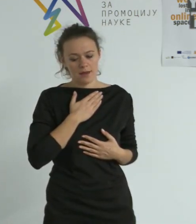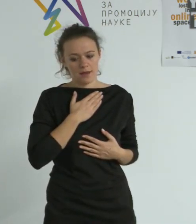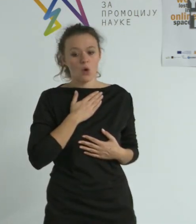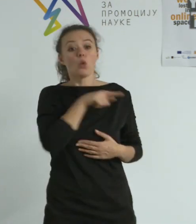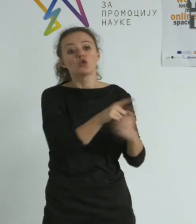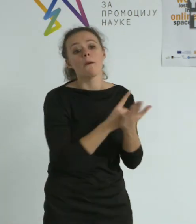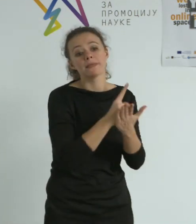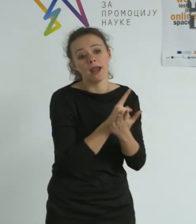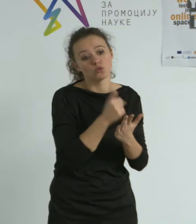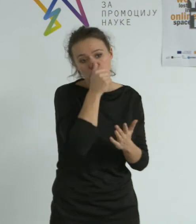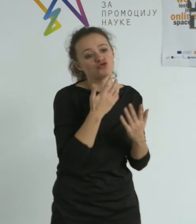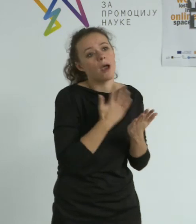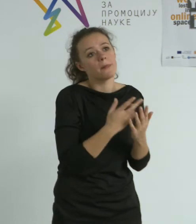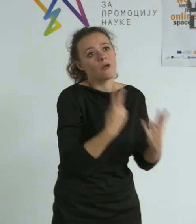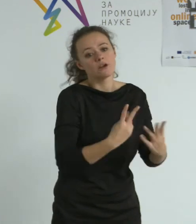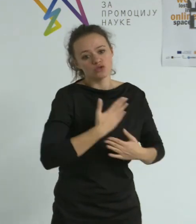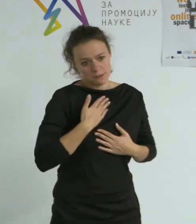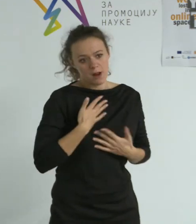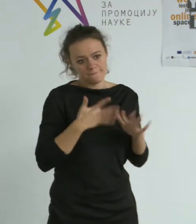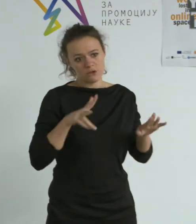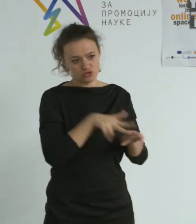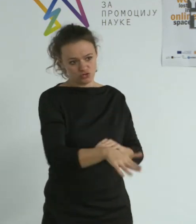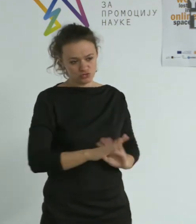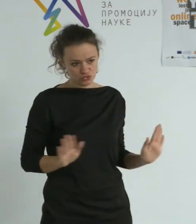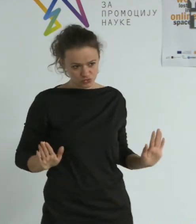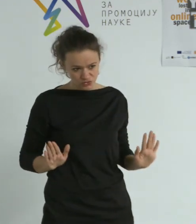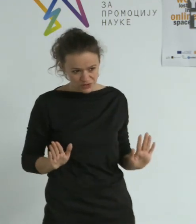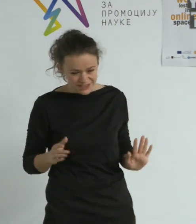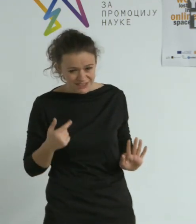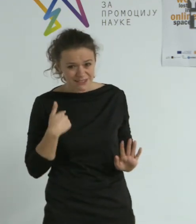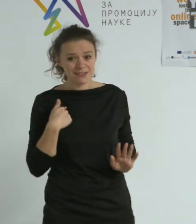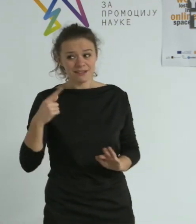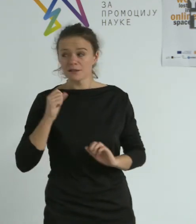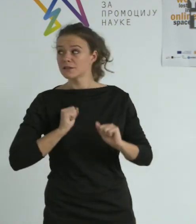time. So I will definitely finish